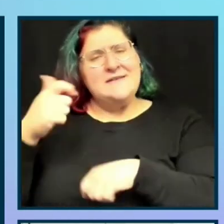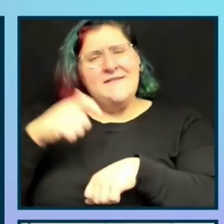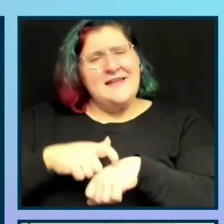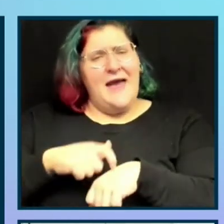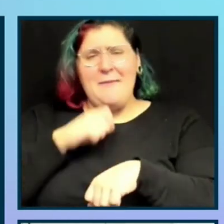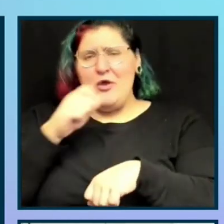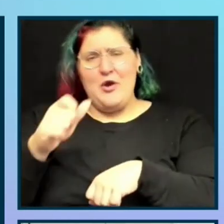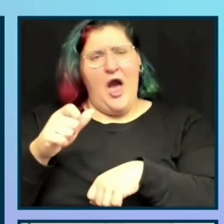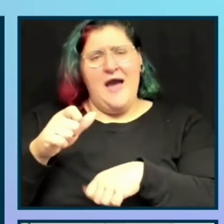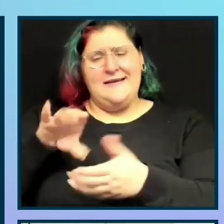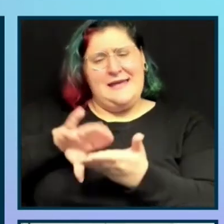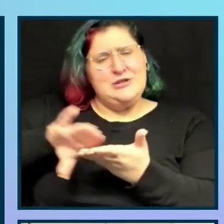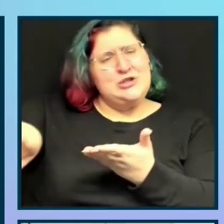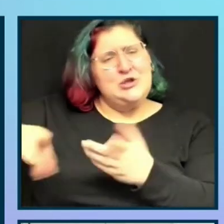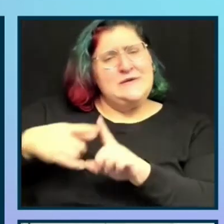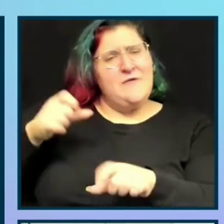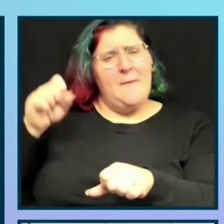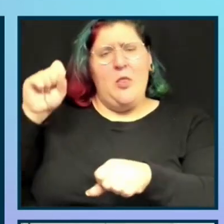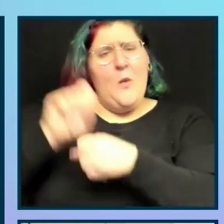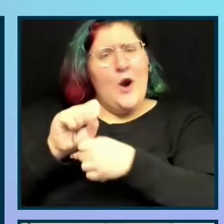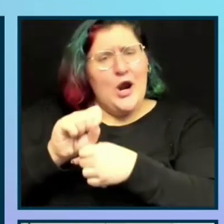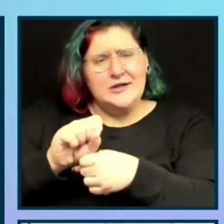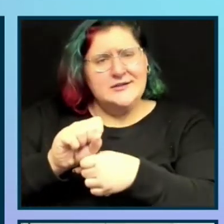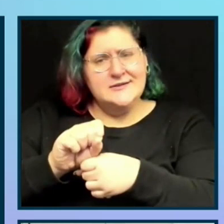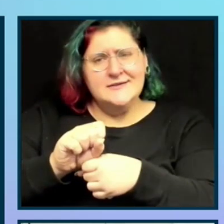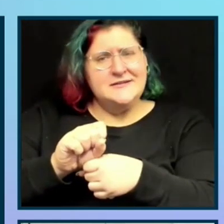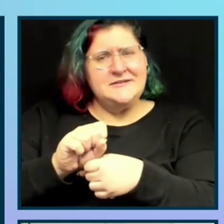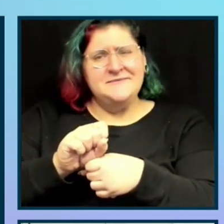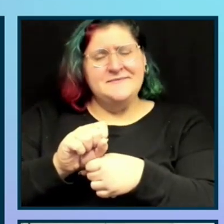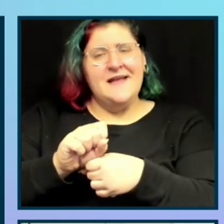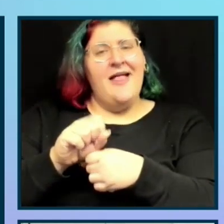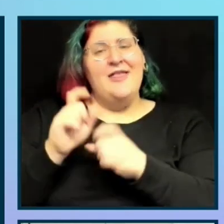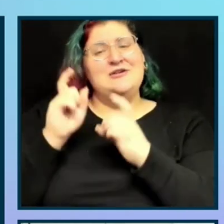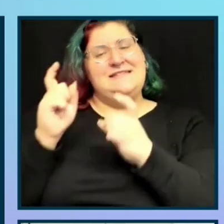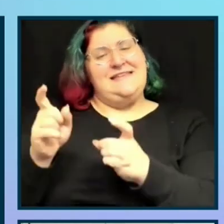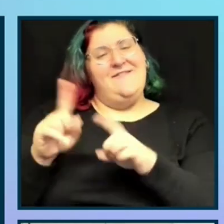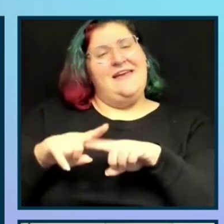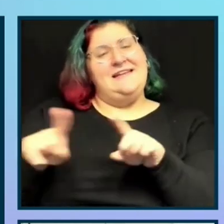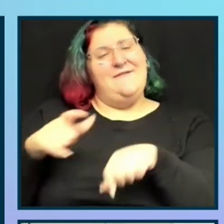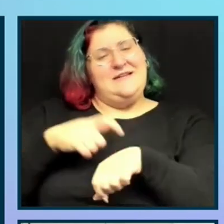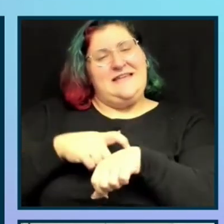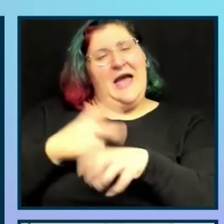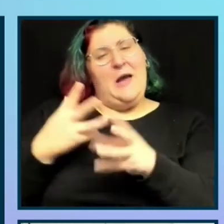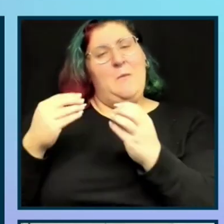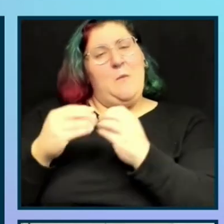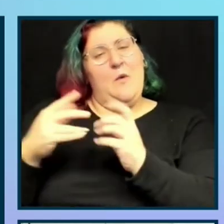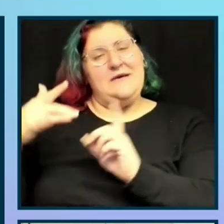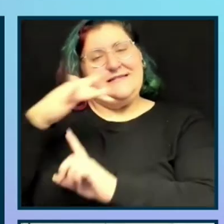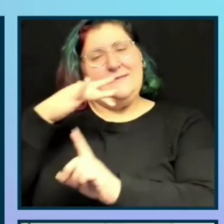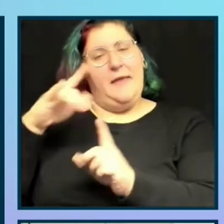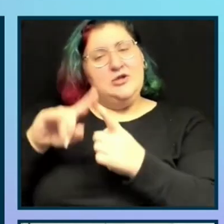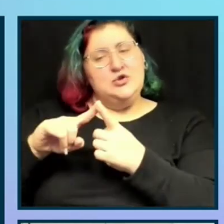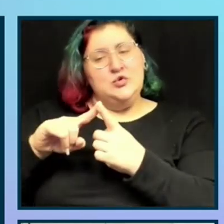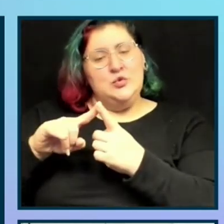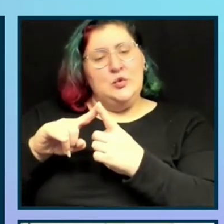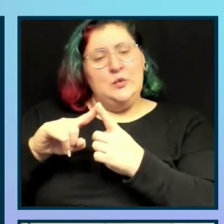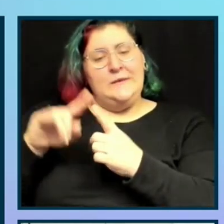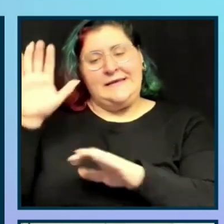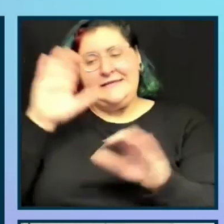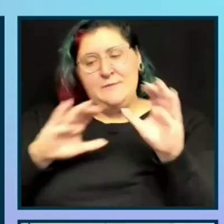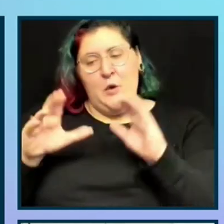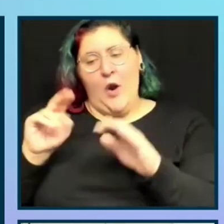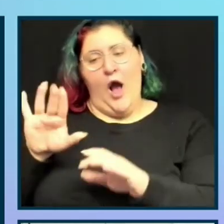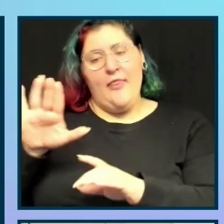of the material or assignments. They are merely given the time and space to explore it on their own terms.